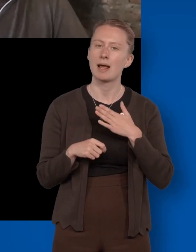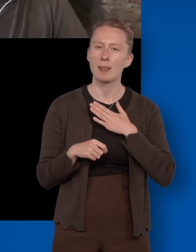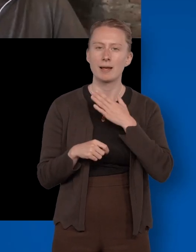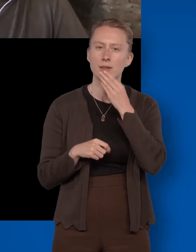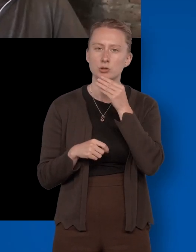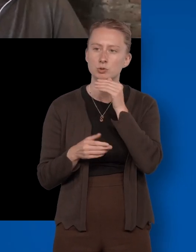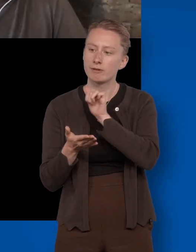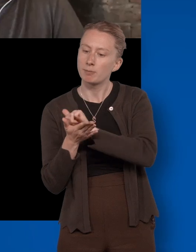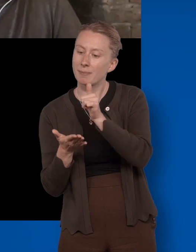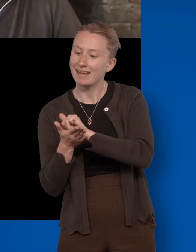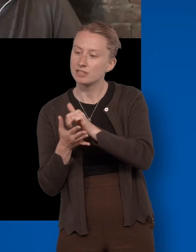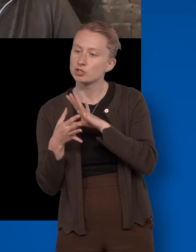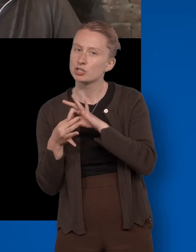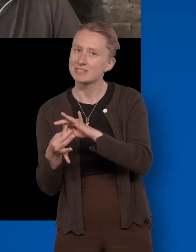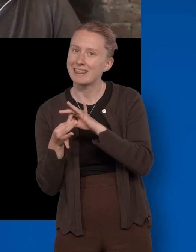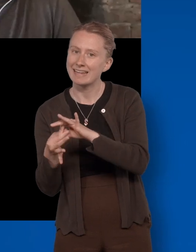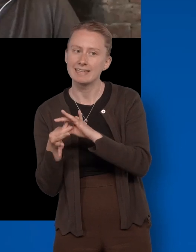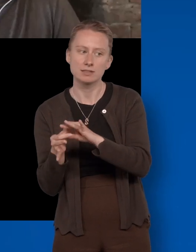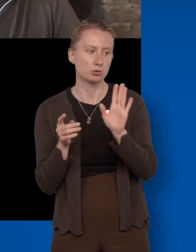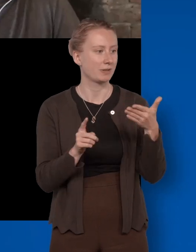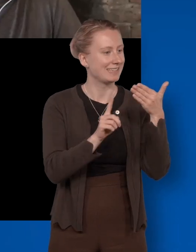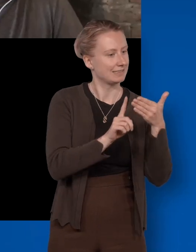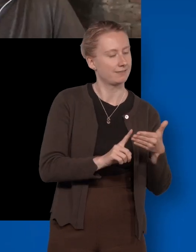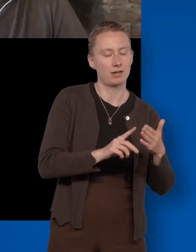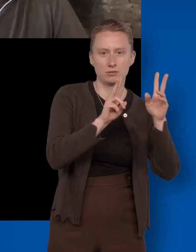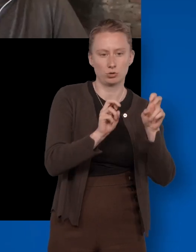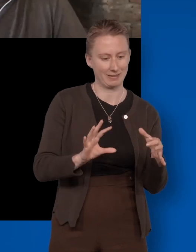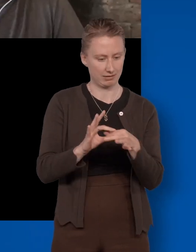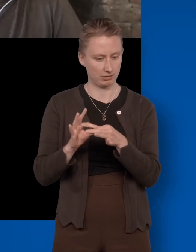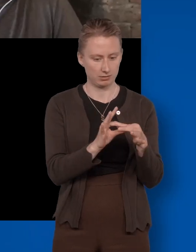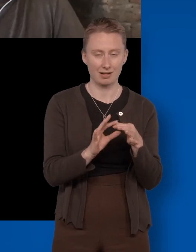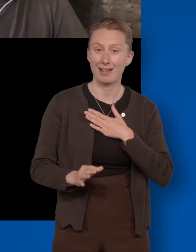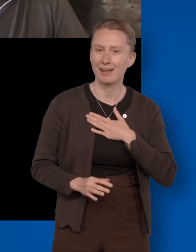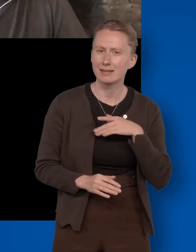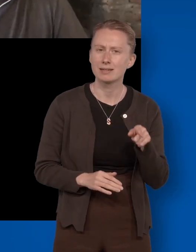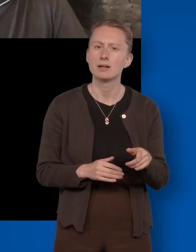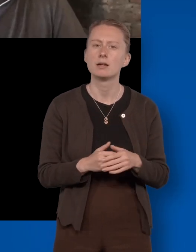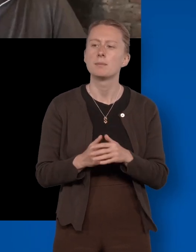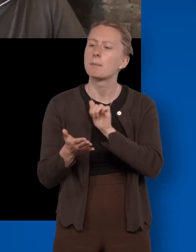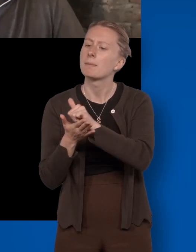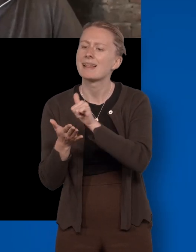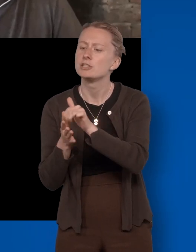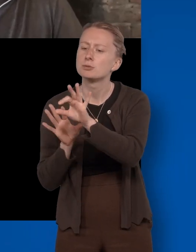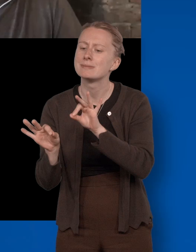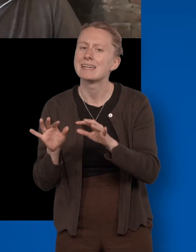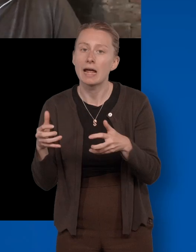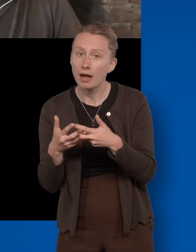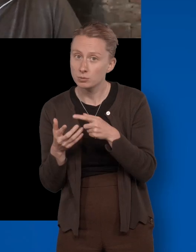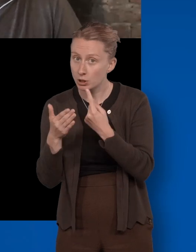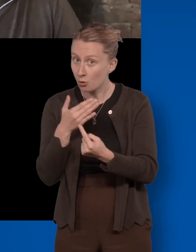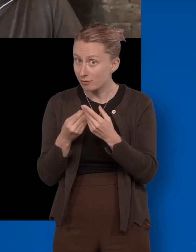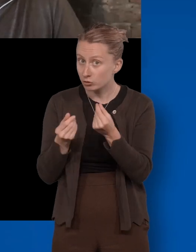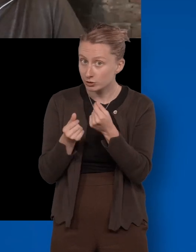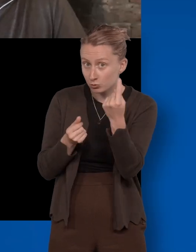of linking publications, this person says, to the identified topics. How do you choose the publications? Are they only the